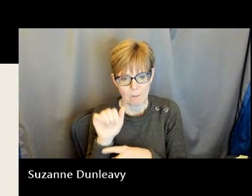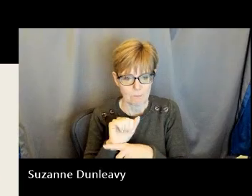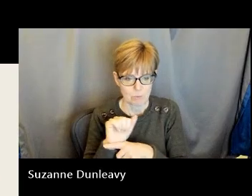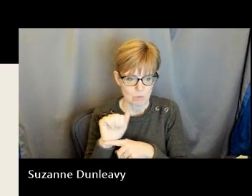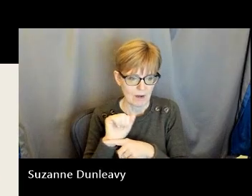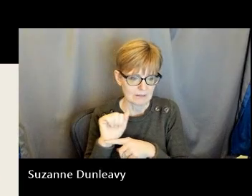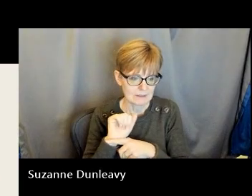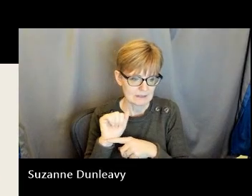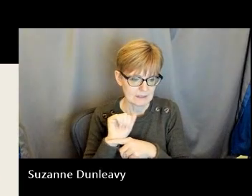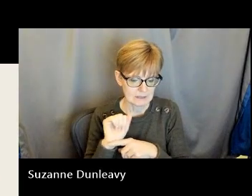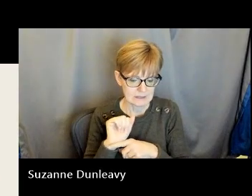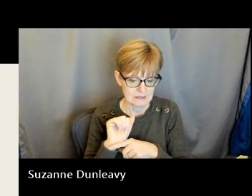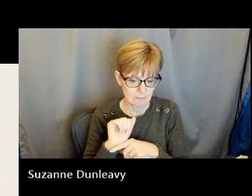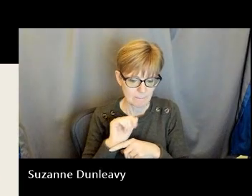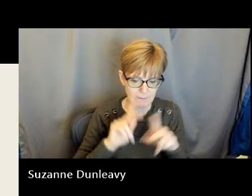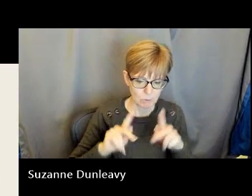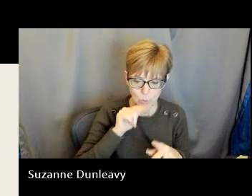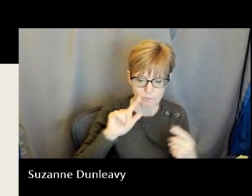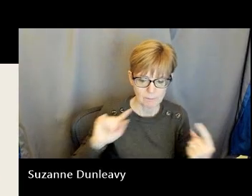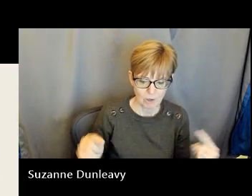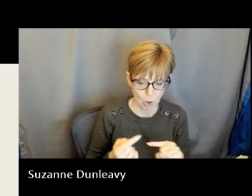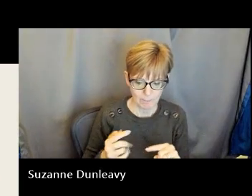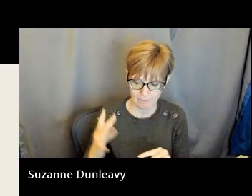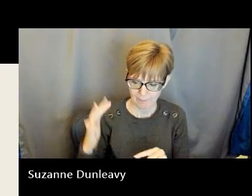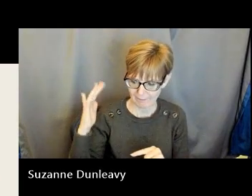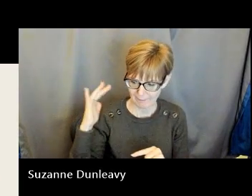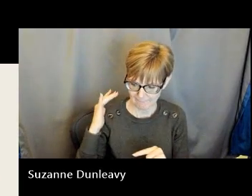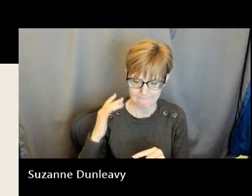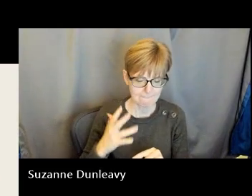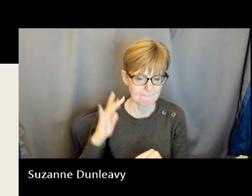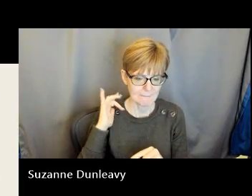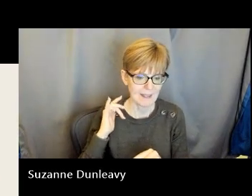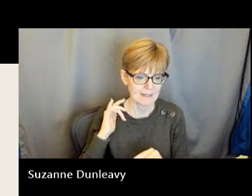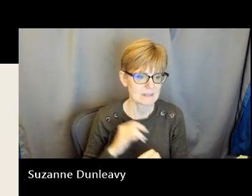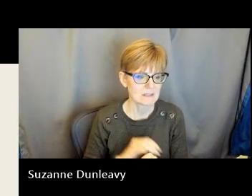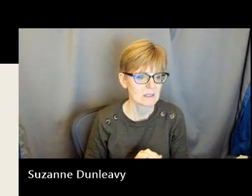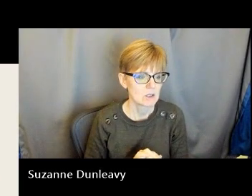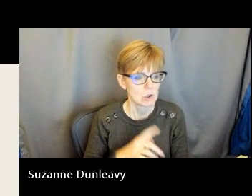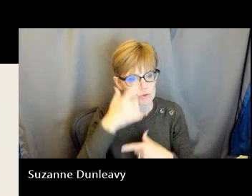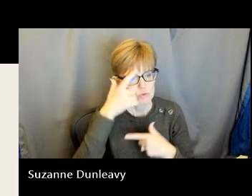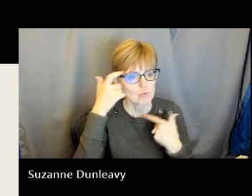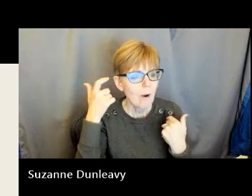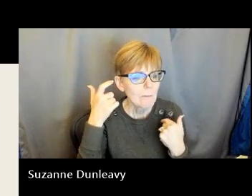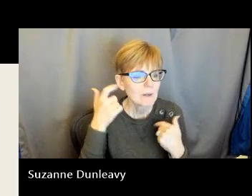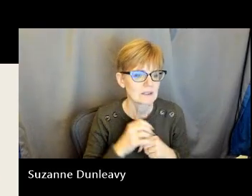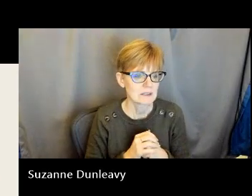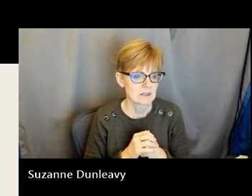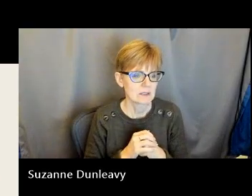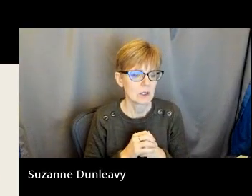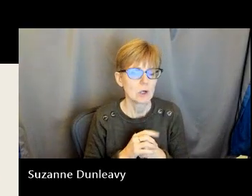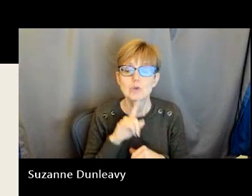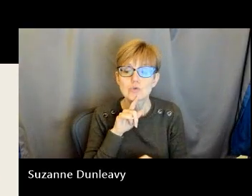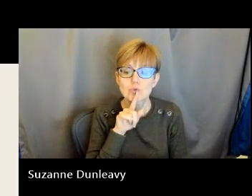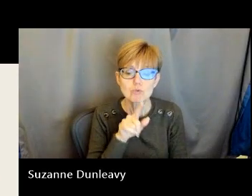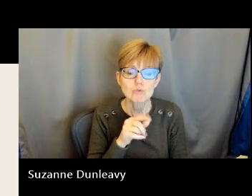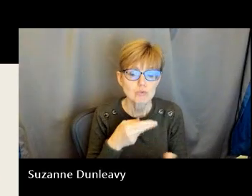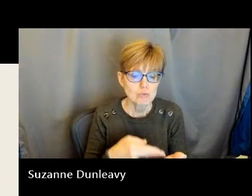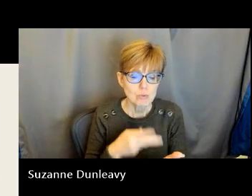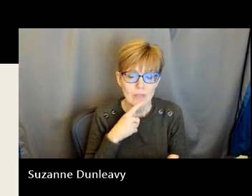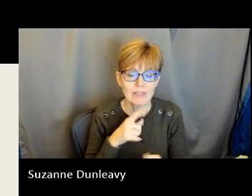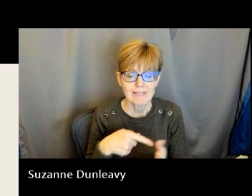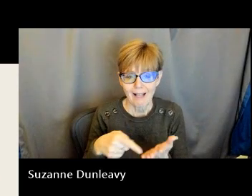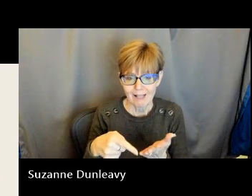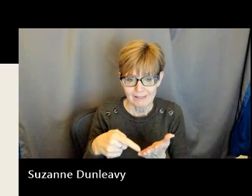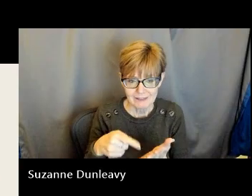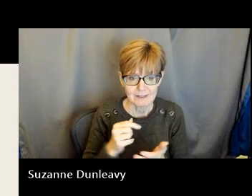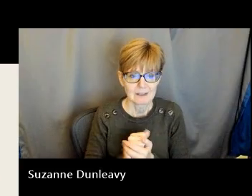trauma-informed systems of care, truth-telling about history is critical. Culturally grounded health and mental health